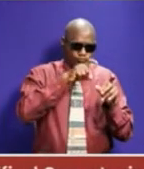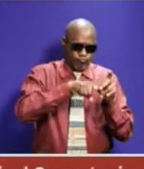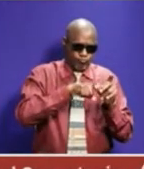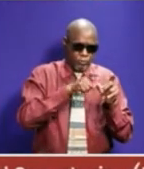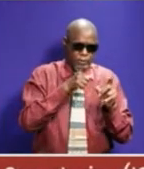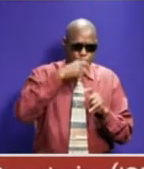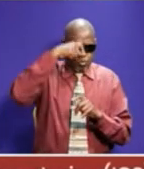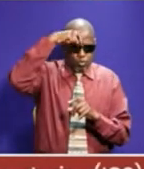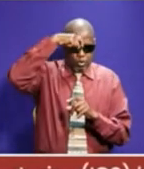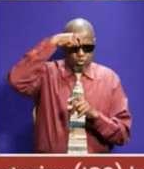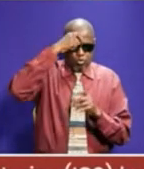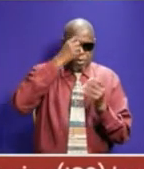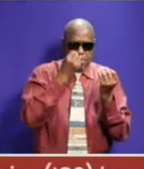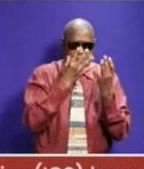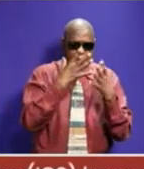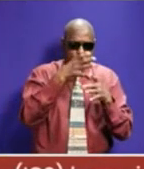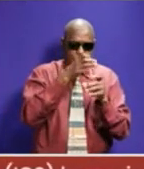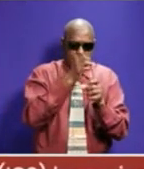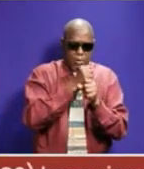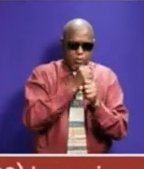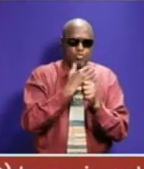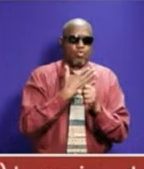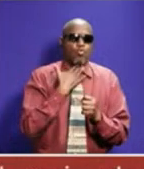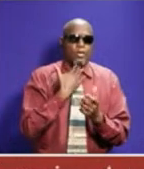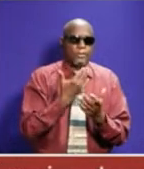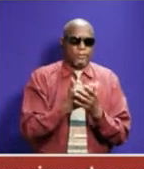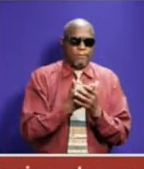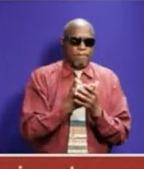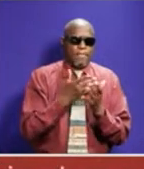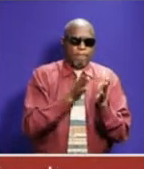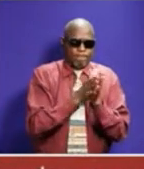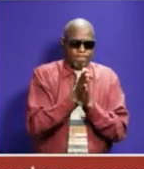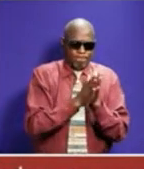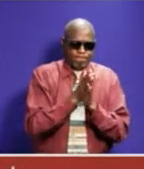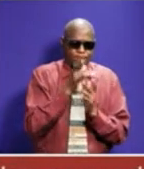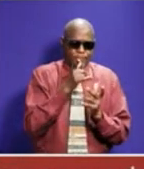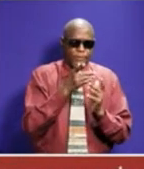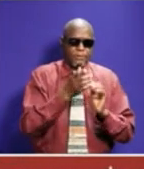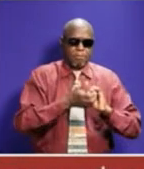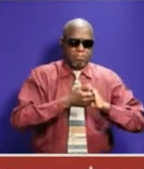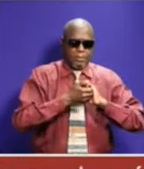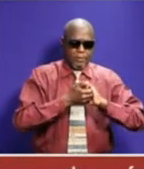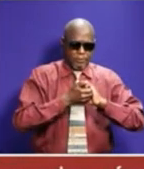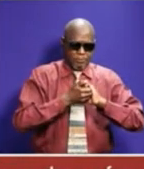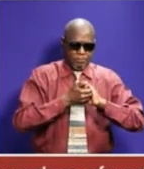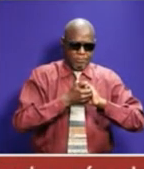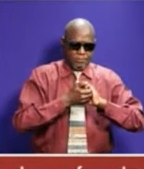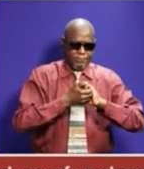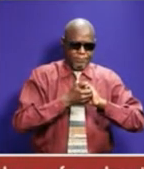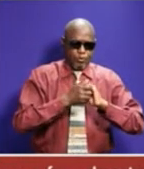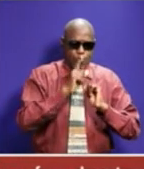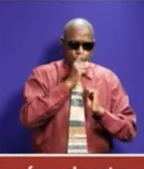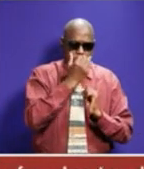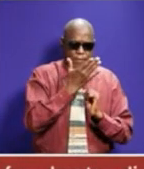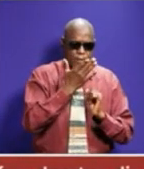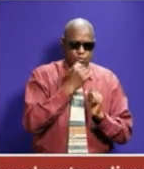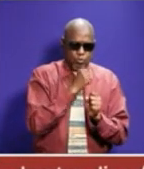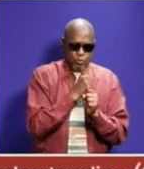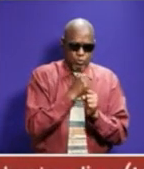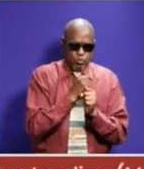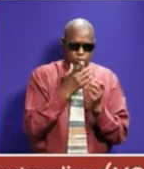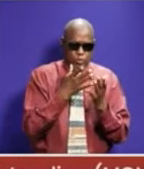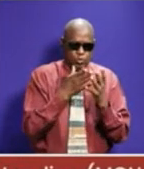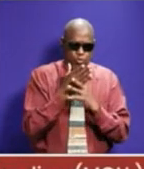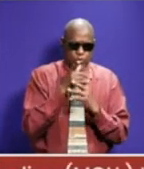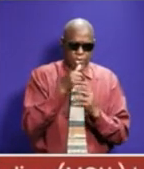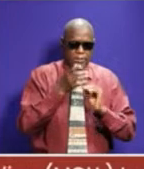that many of the organizations have been looking for. So we are excited about this partnership. One of the things that we'll be doing through